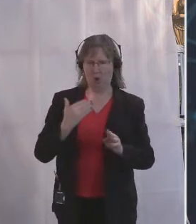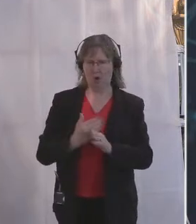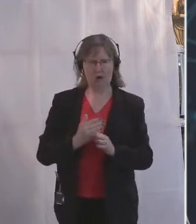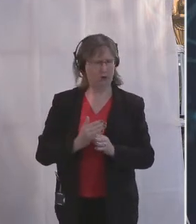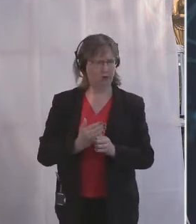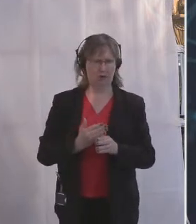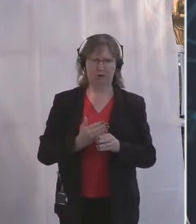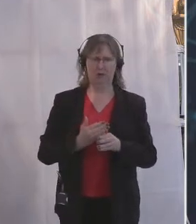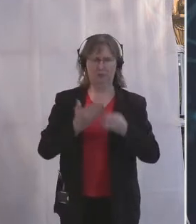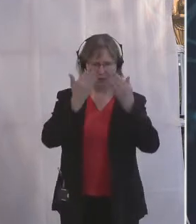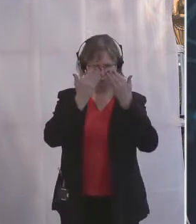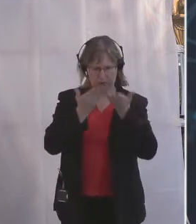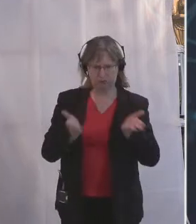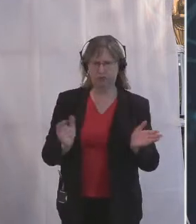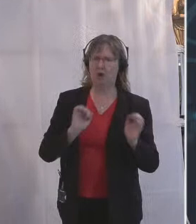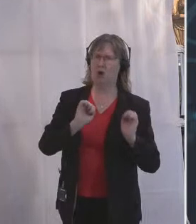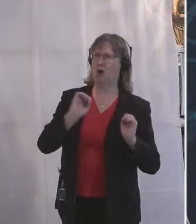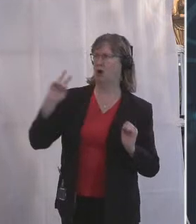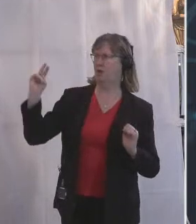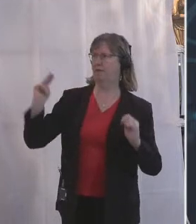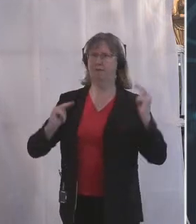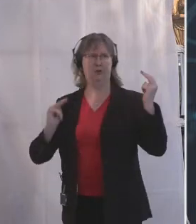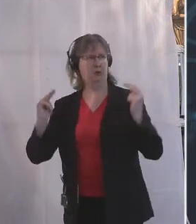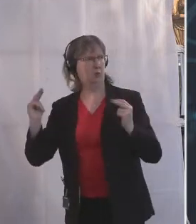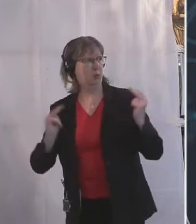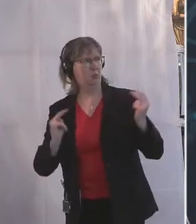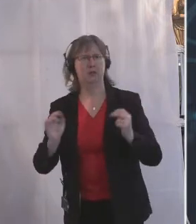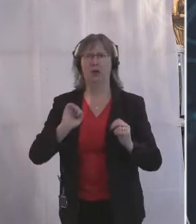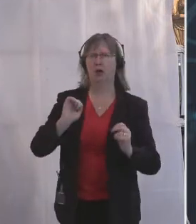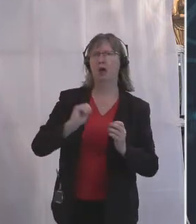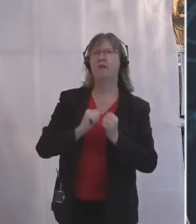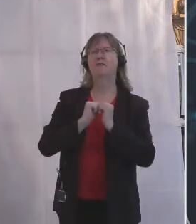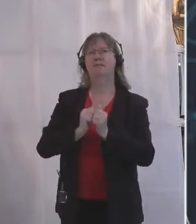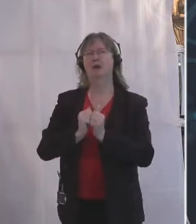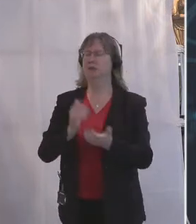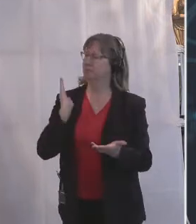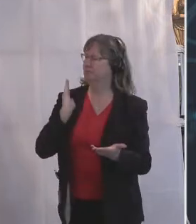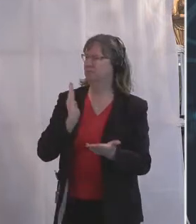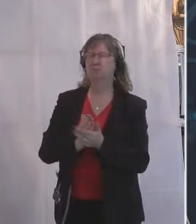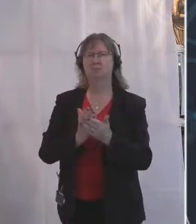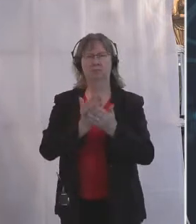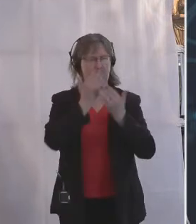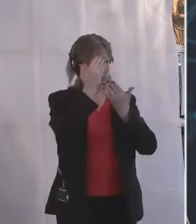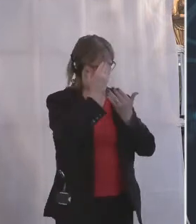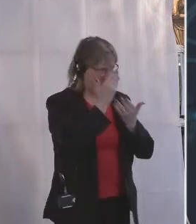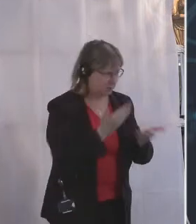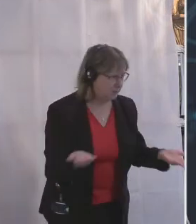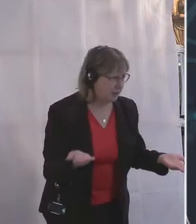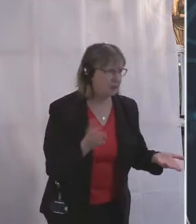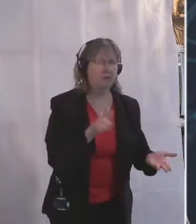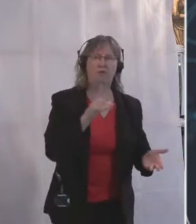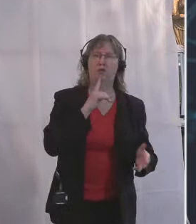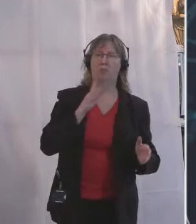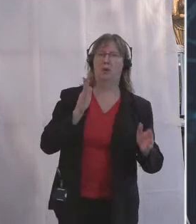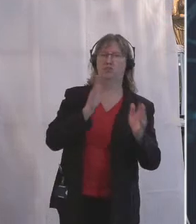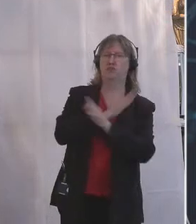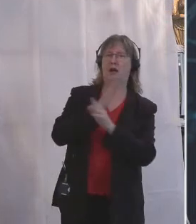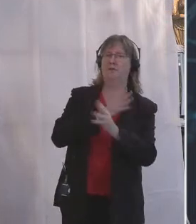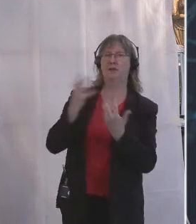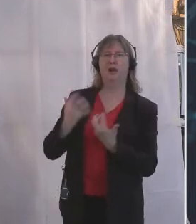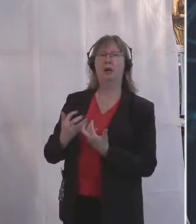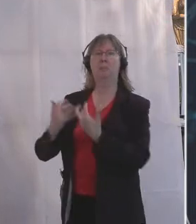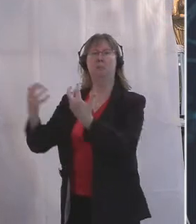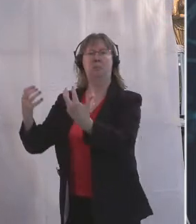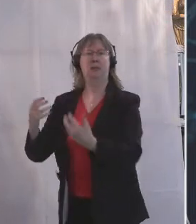that her views are valued and respected at senior levels within the public and the private sector.